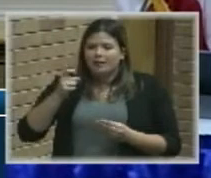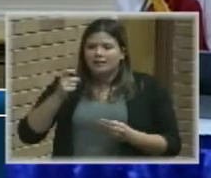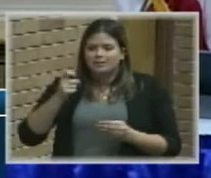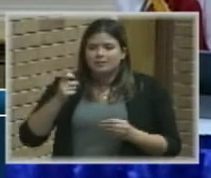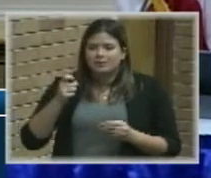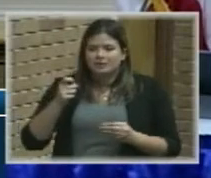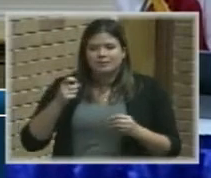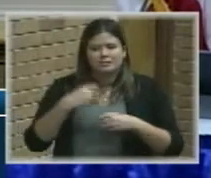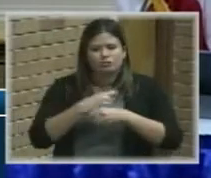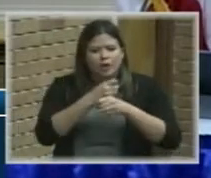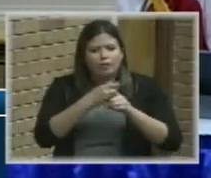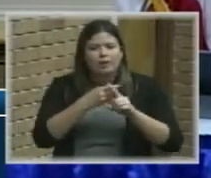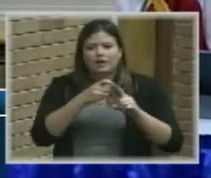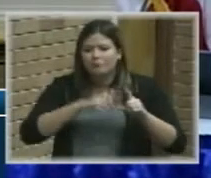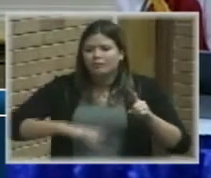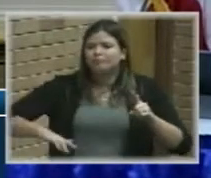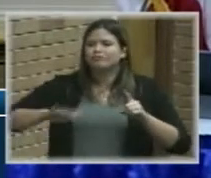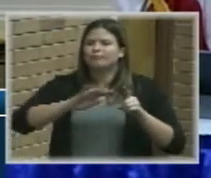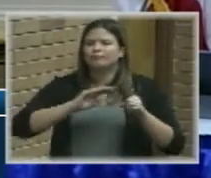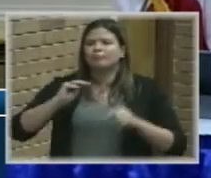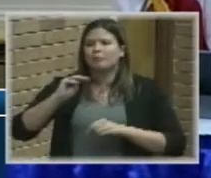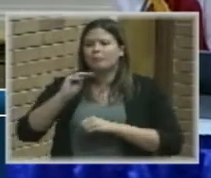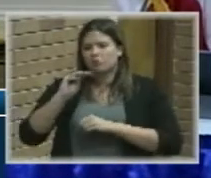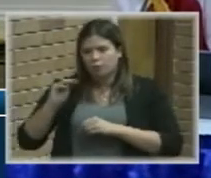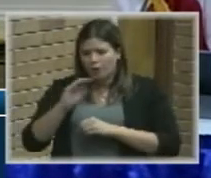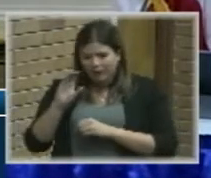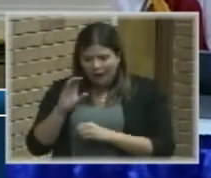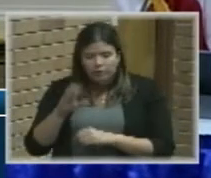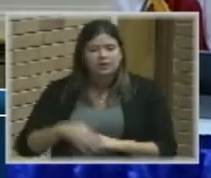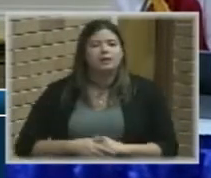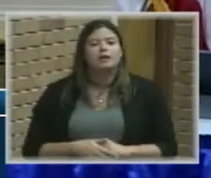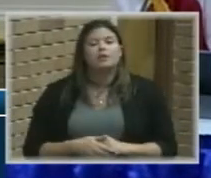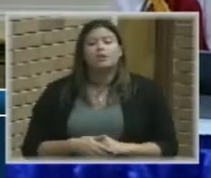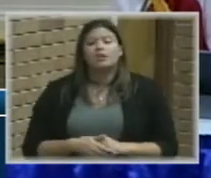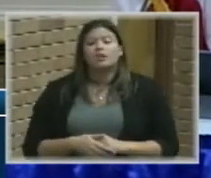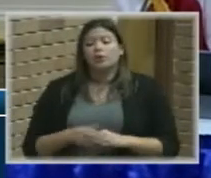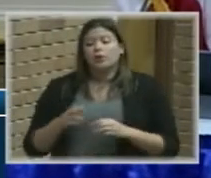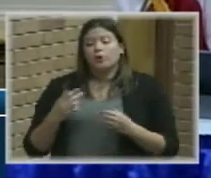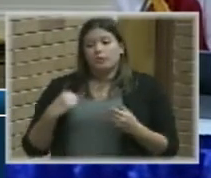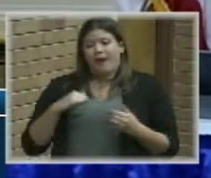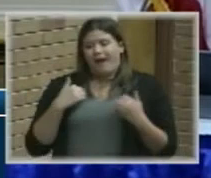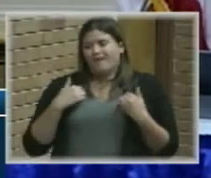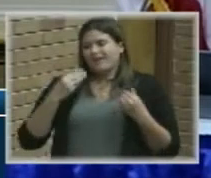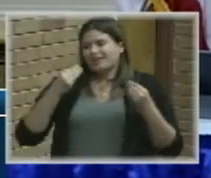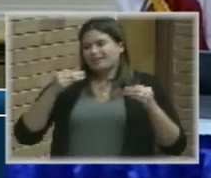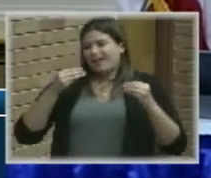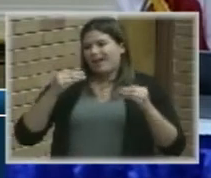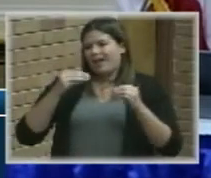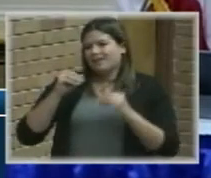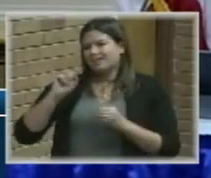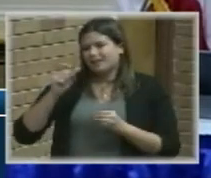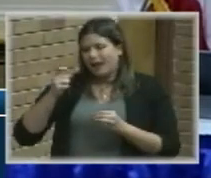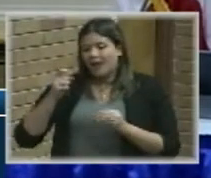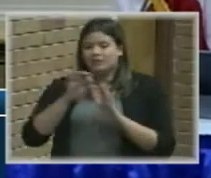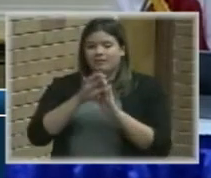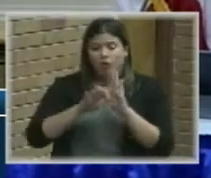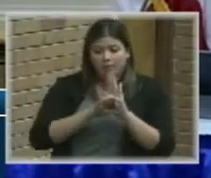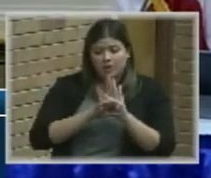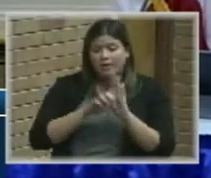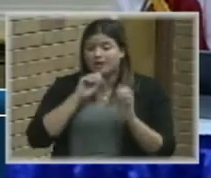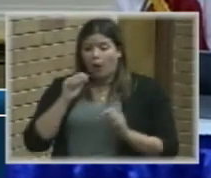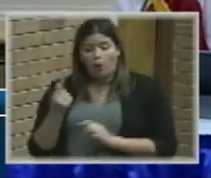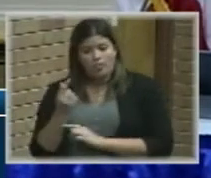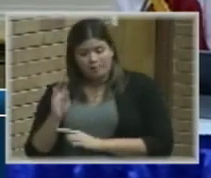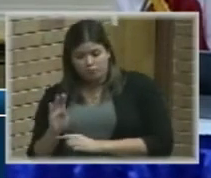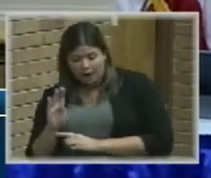from throughout Monroe County through a sales tax formula that shares not just Brighton taxes, but as